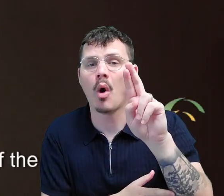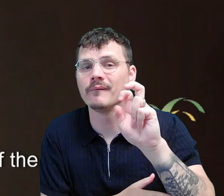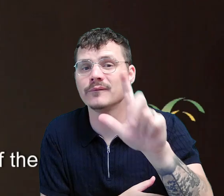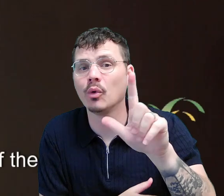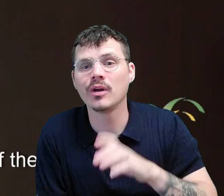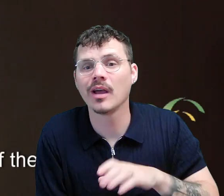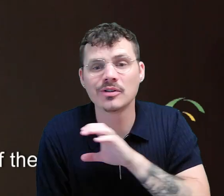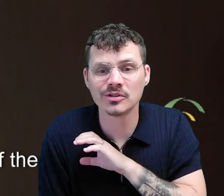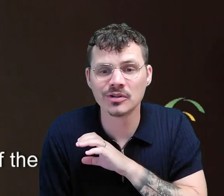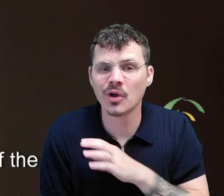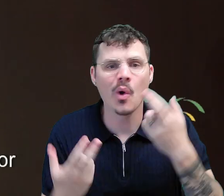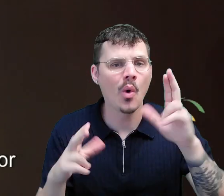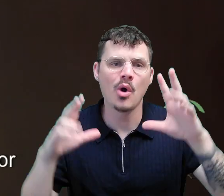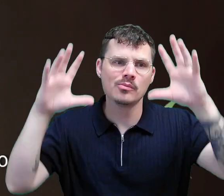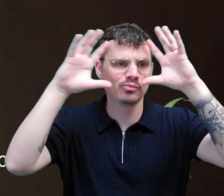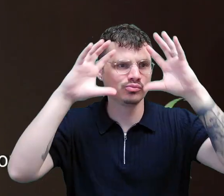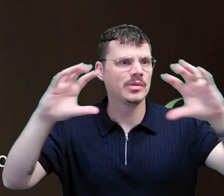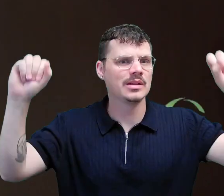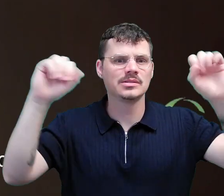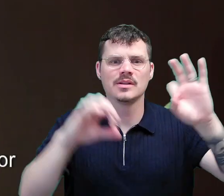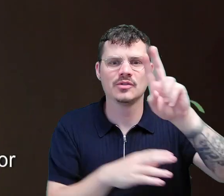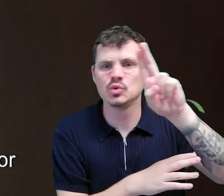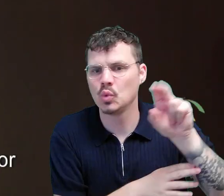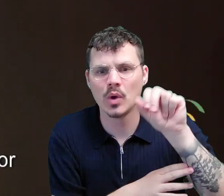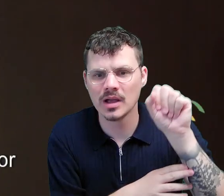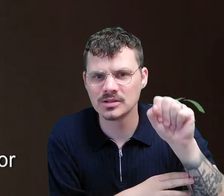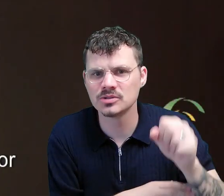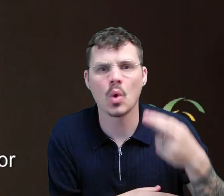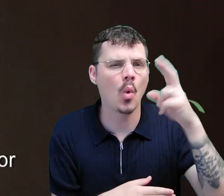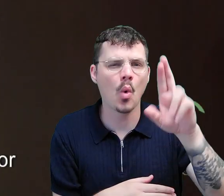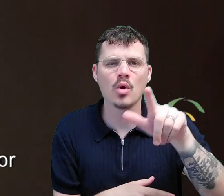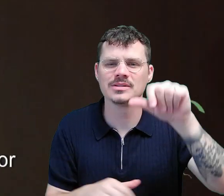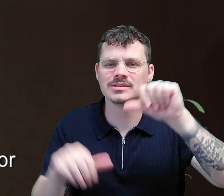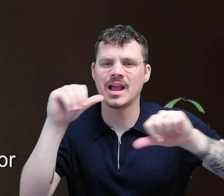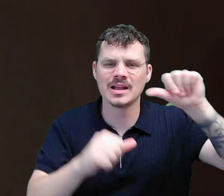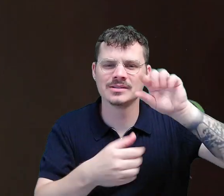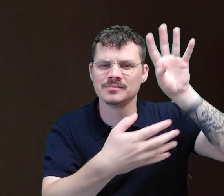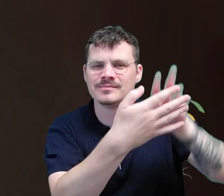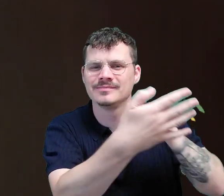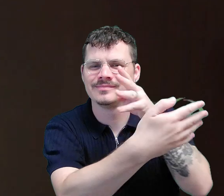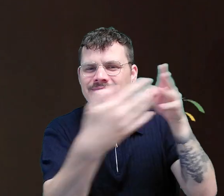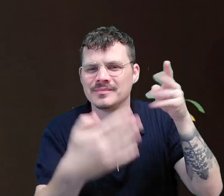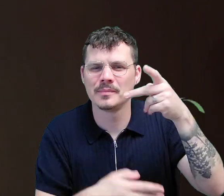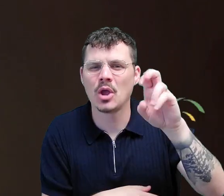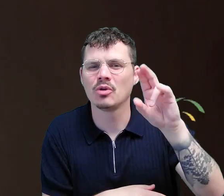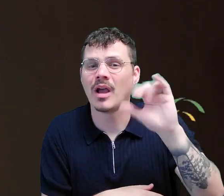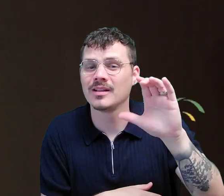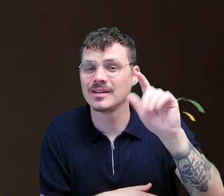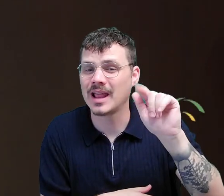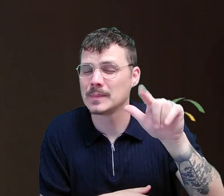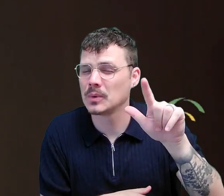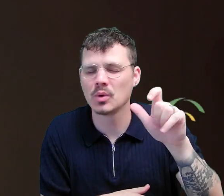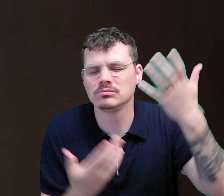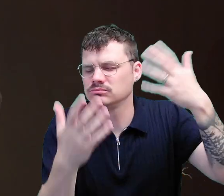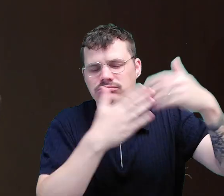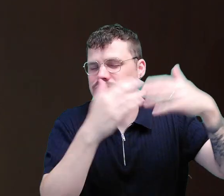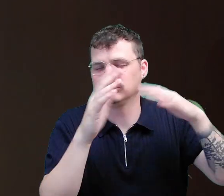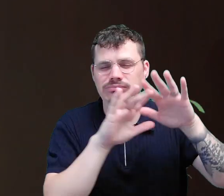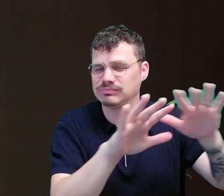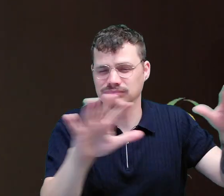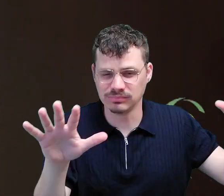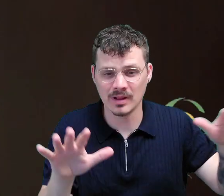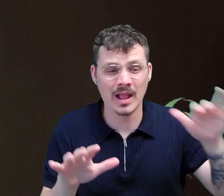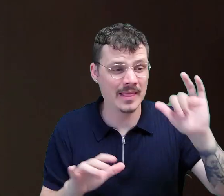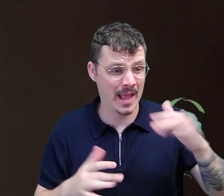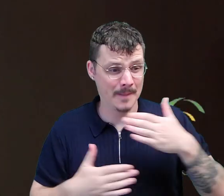characters or the presidents of the United States or the periodic table or whatever it is, the pleasure